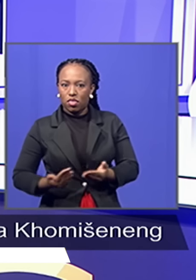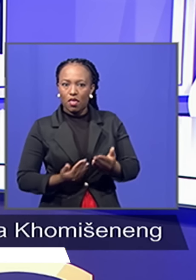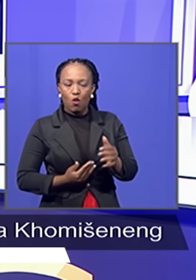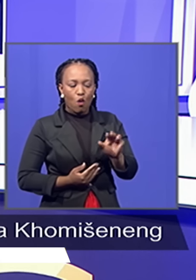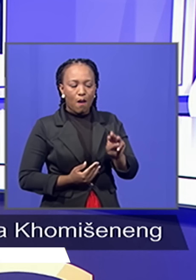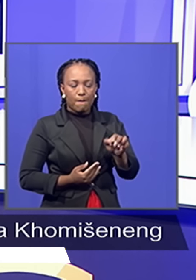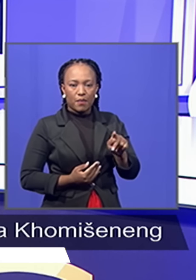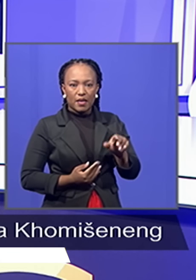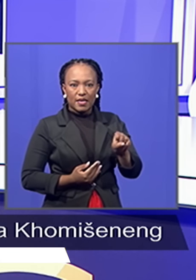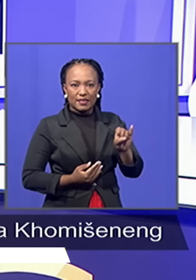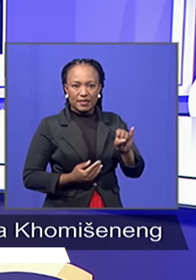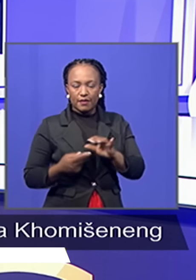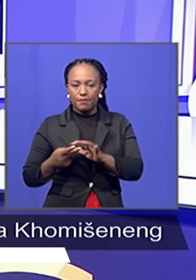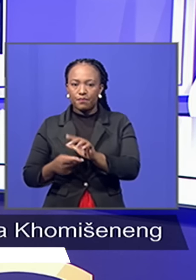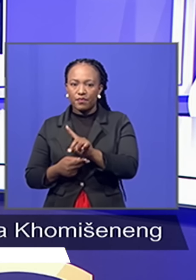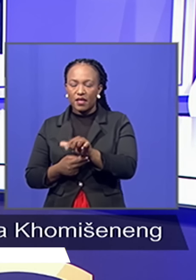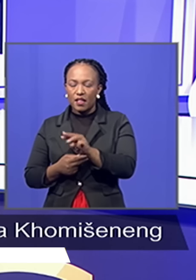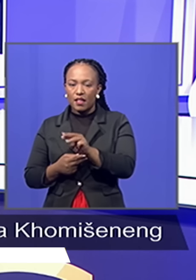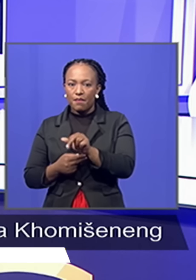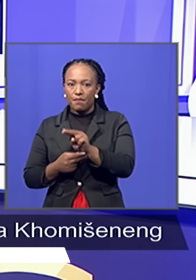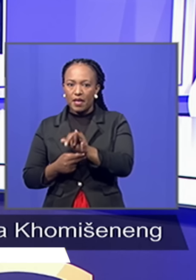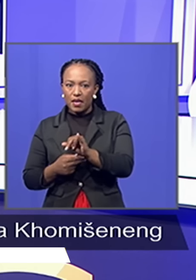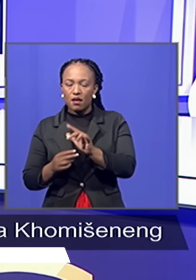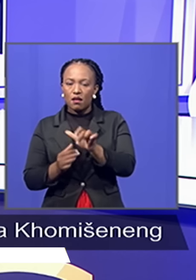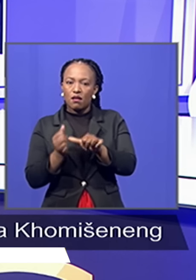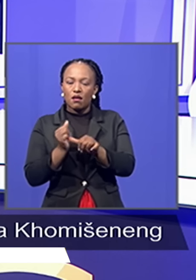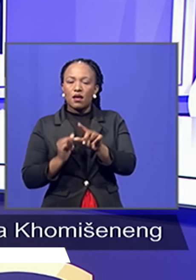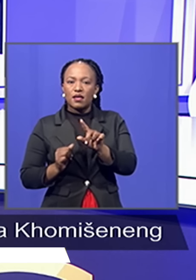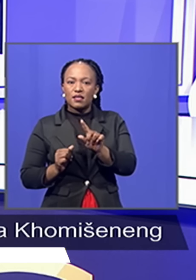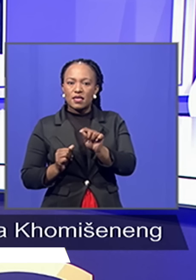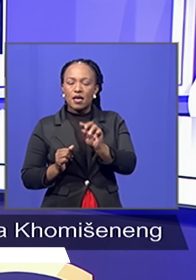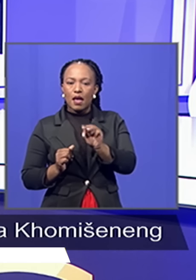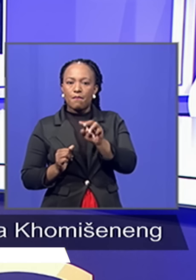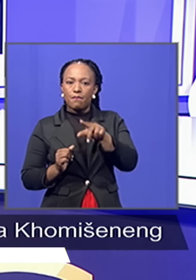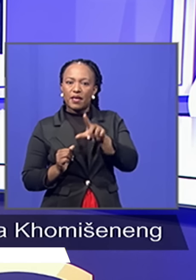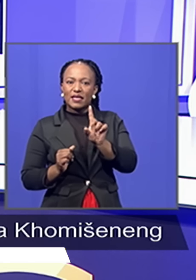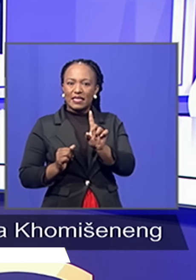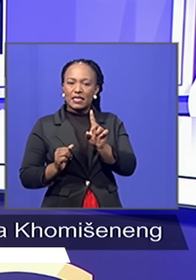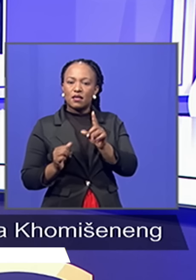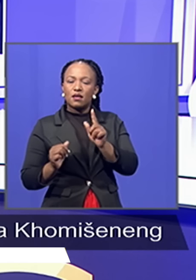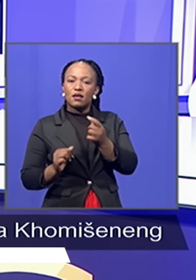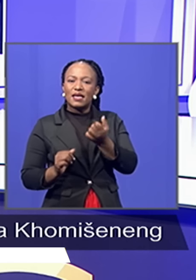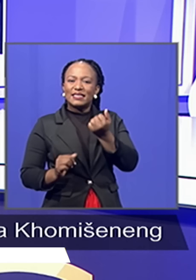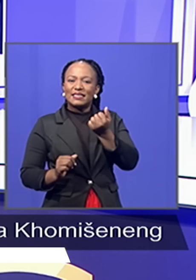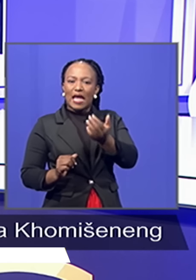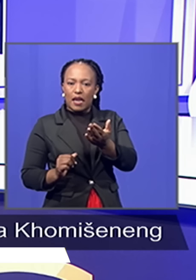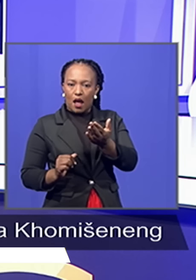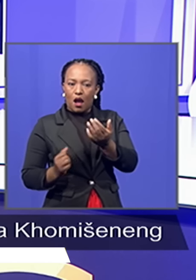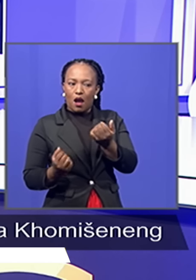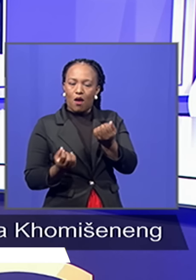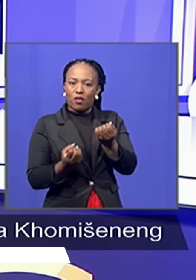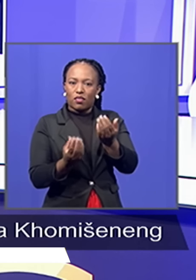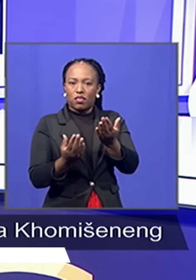le motlatšamokomišenare go TMPD go seo se bonalago e le go tsena kabong ya dithendara e kgolo ya tša